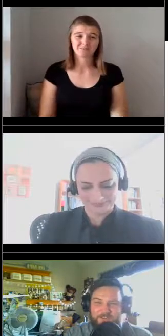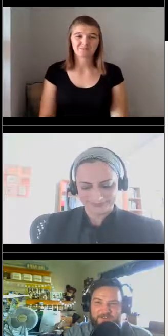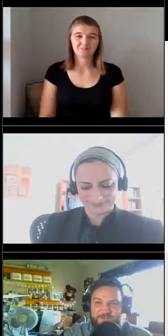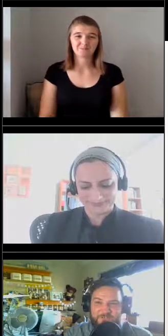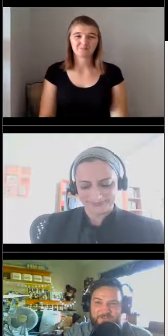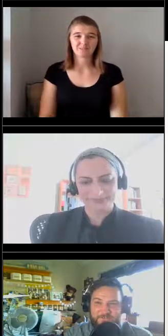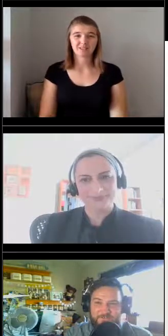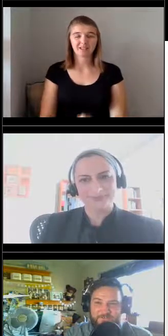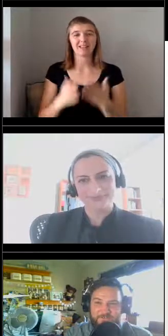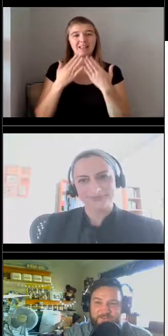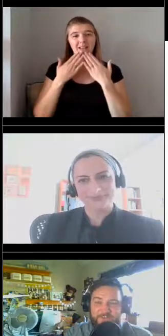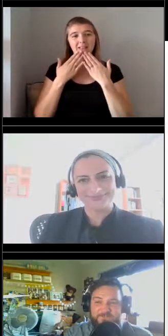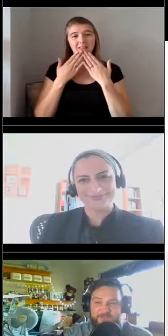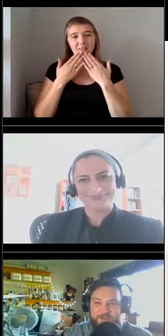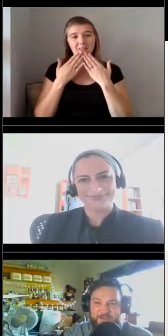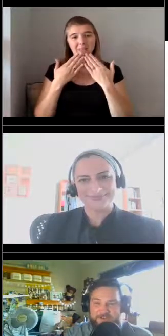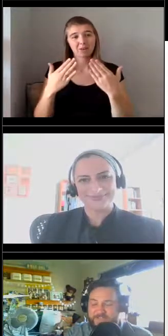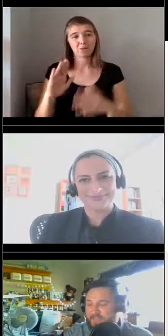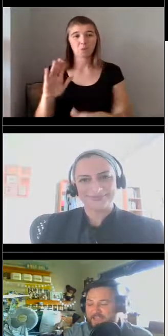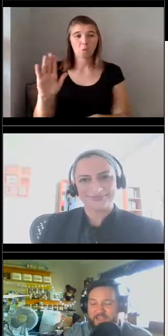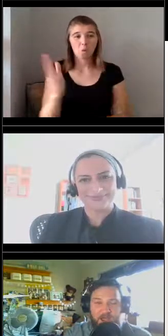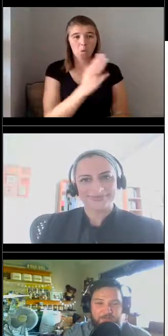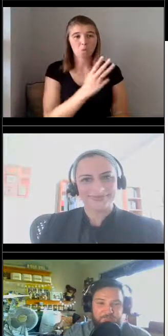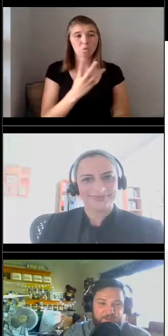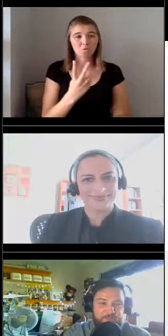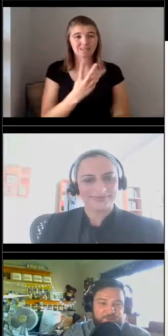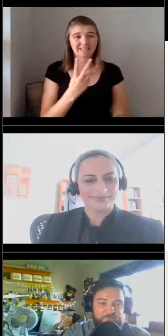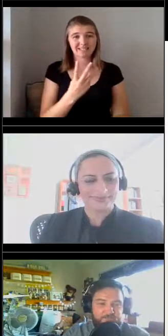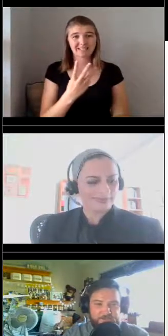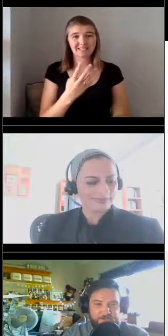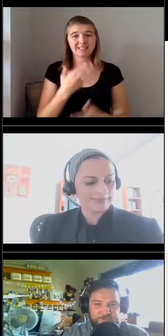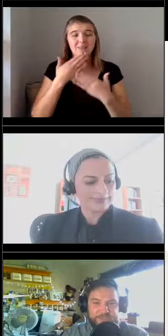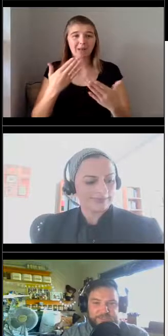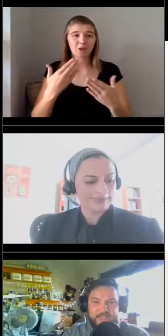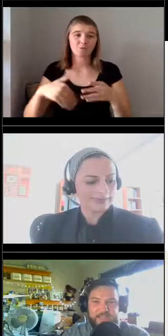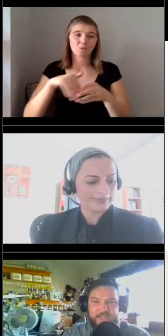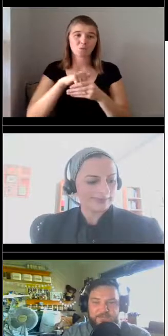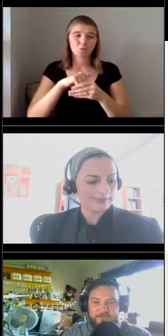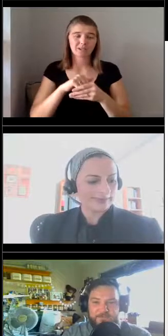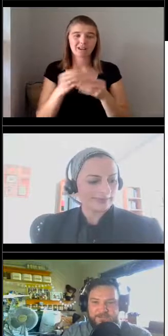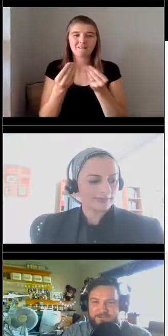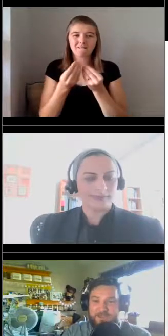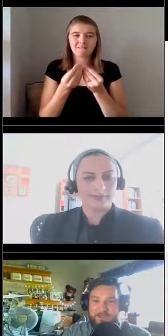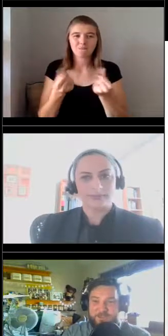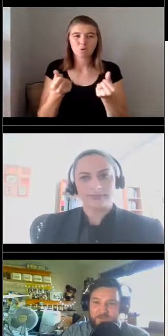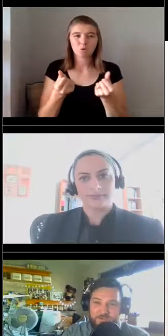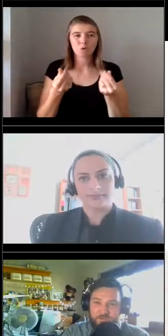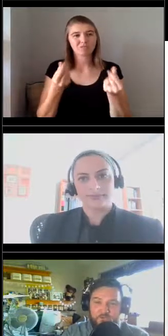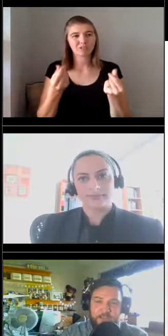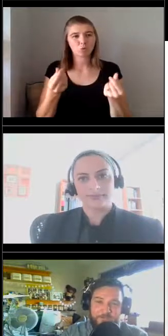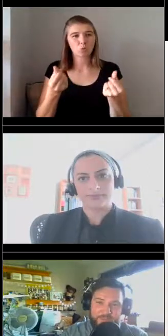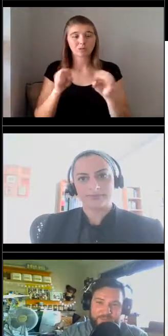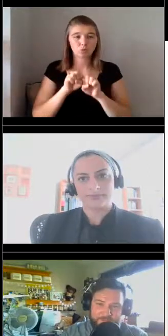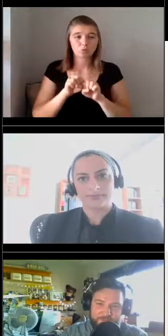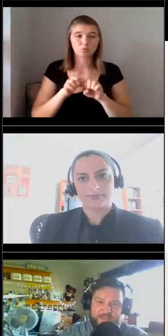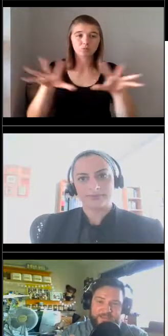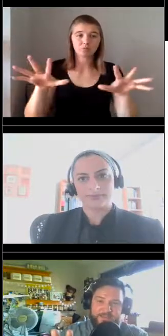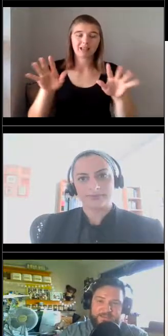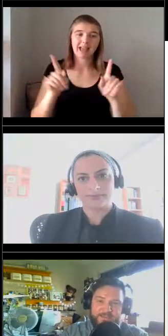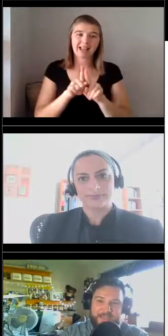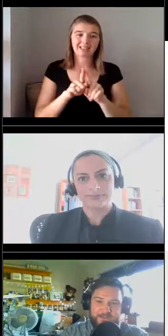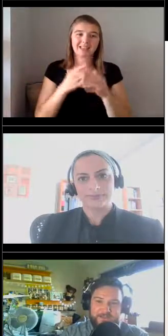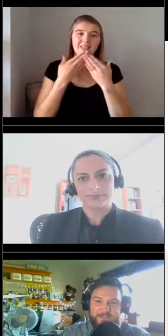very much, all three of you, for joining us today. I've got a few resources to share and a couple of thank yous to say, but don't go away,